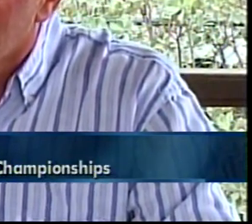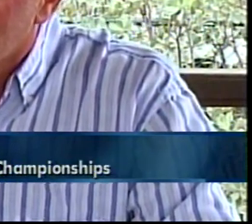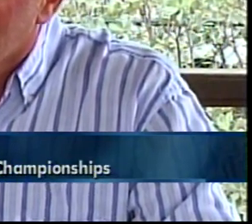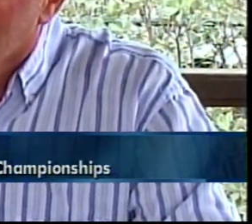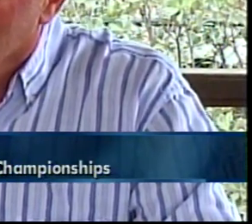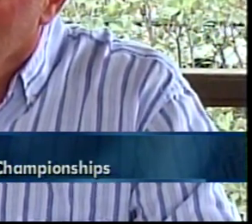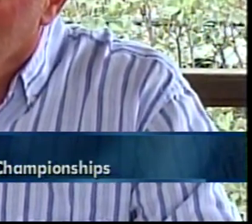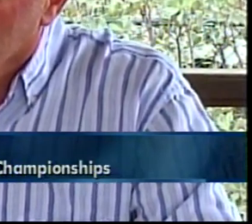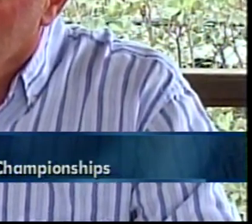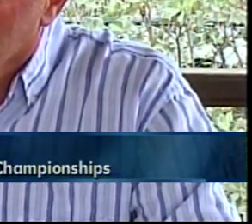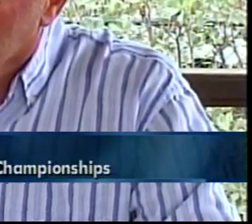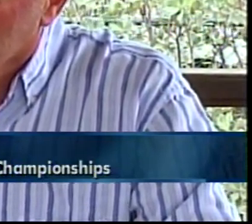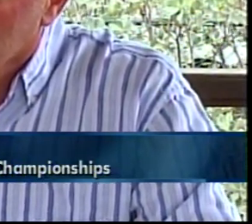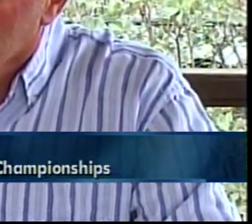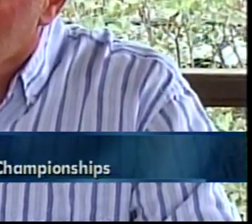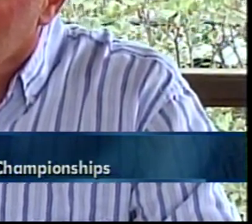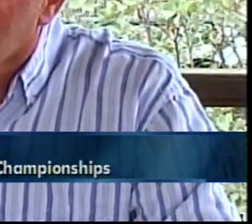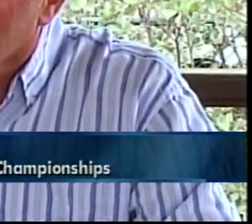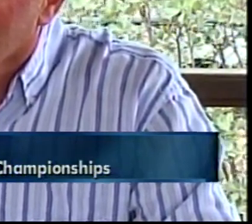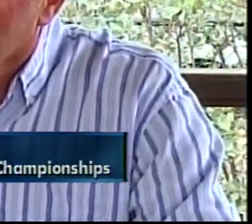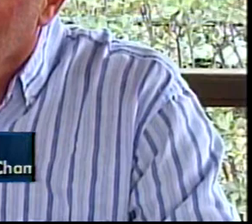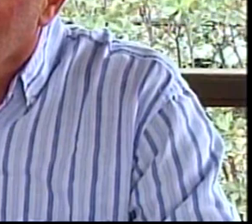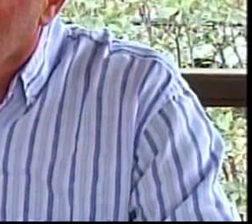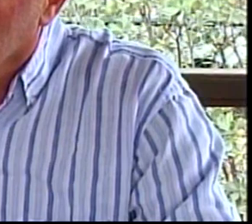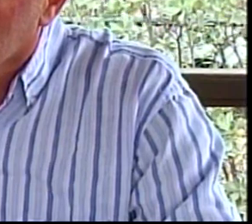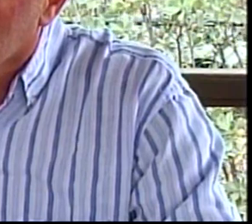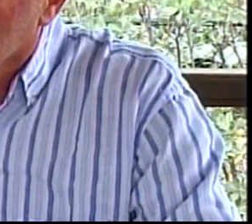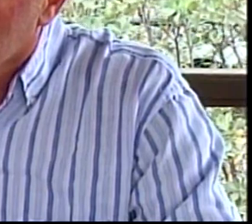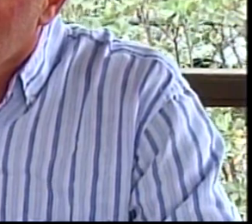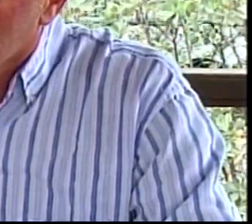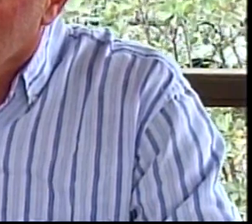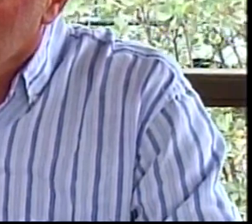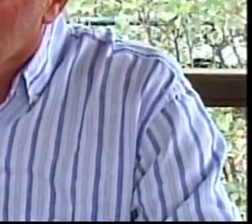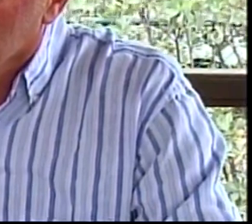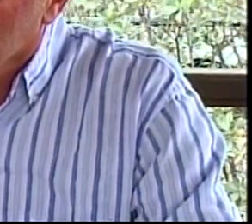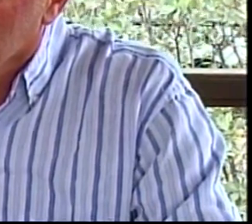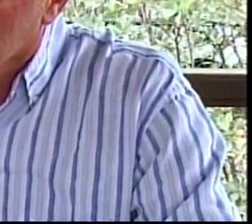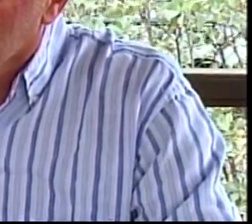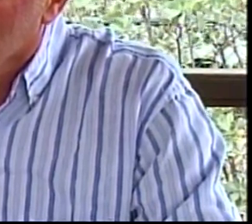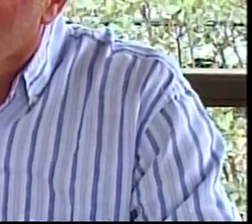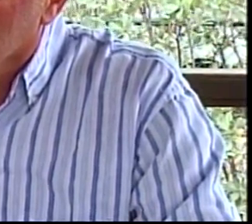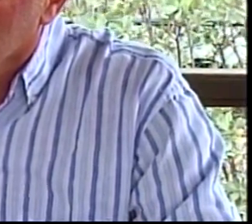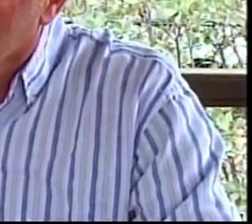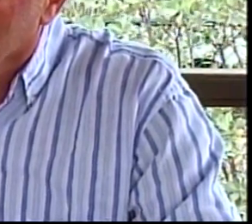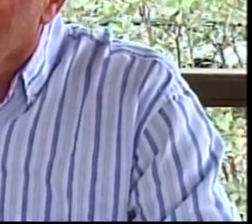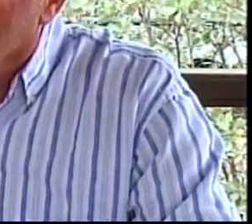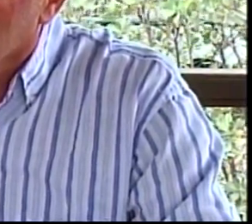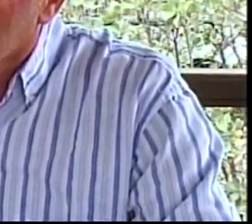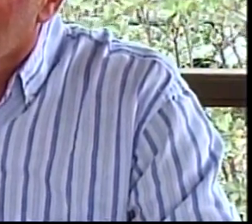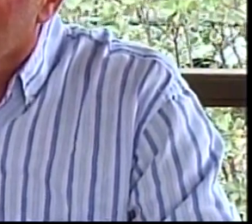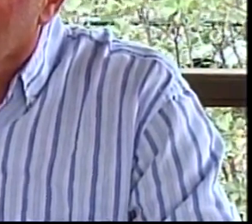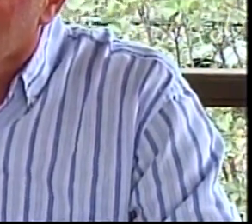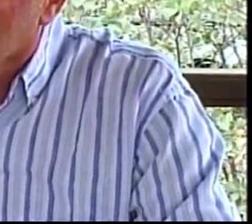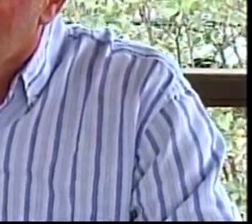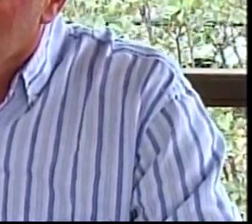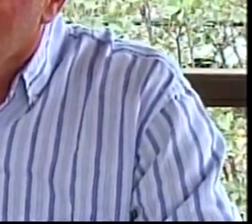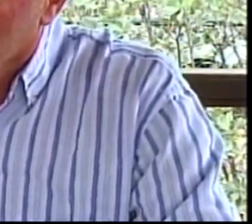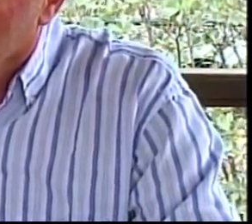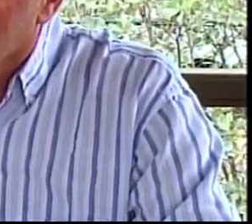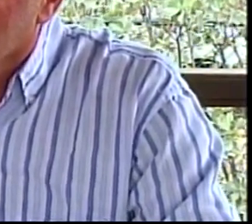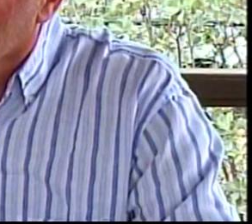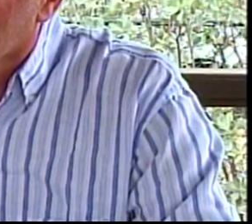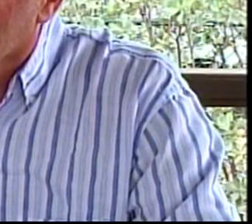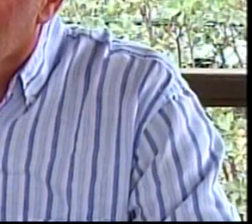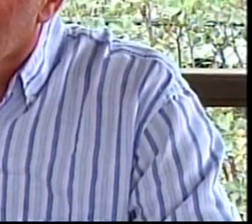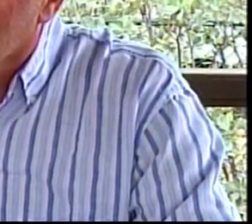days, where the teams can get away and sample what the island has to offer, so they